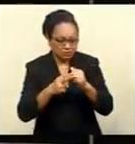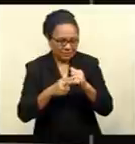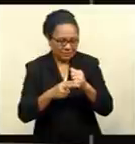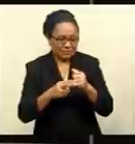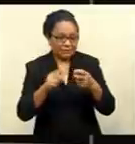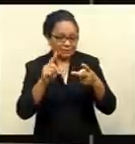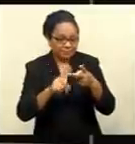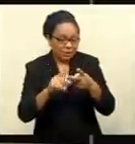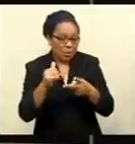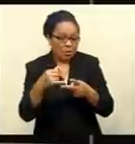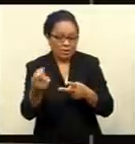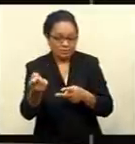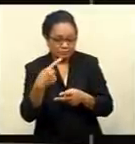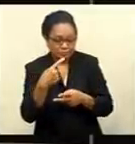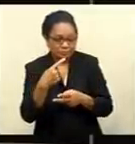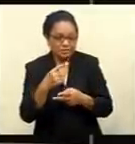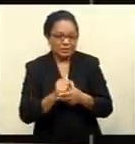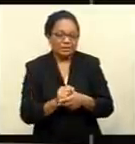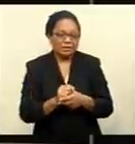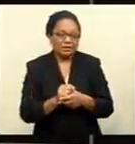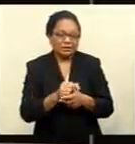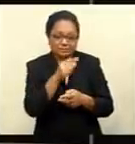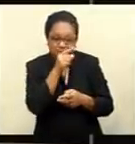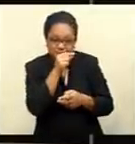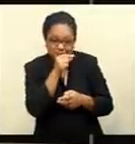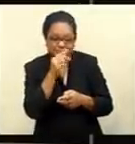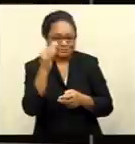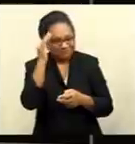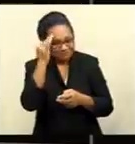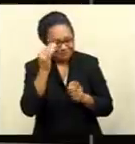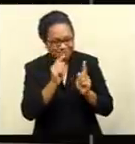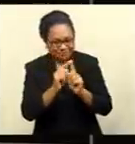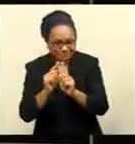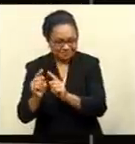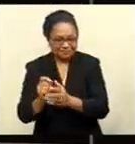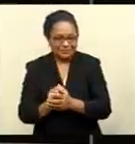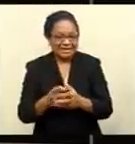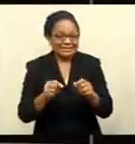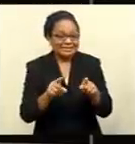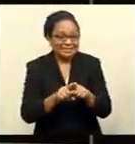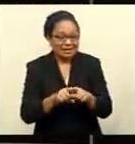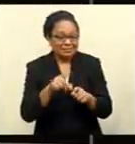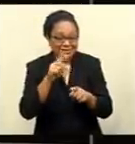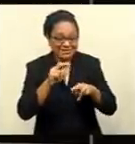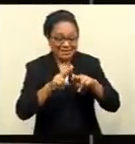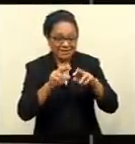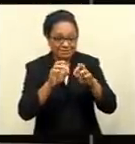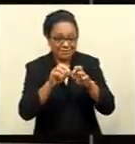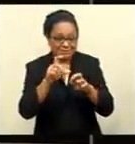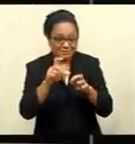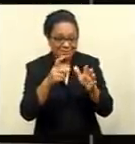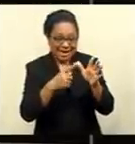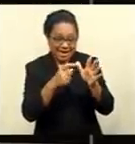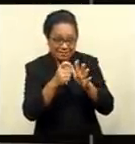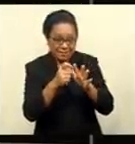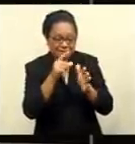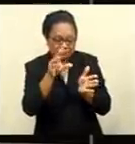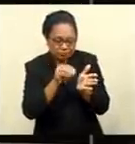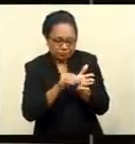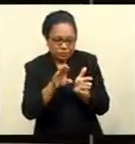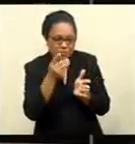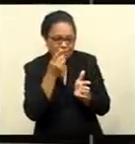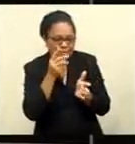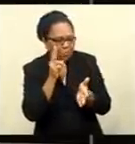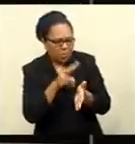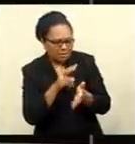fbcnews@fbc.com.fj or share it with us via our various social media accounts. And you can also download our FBC app to keep updated with the very latest in